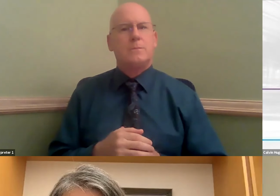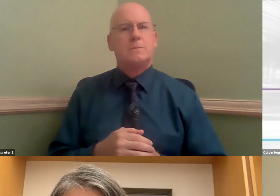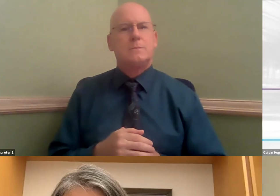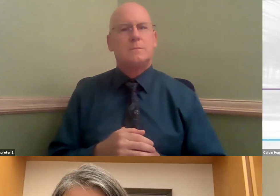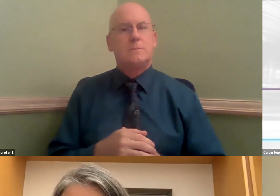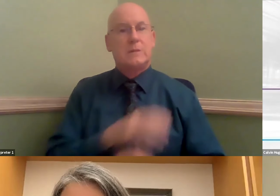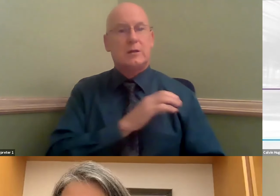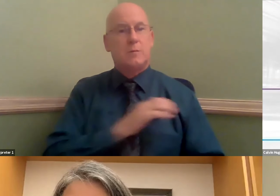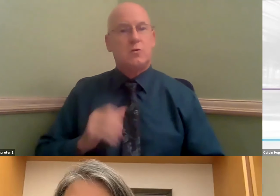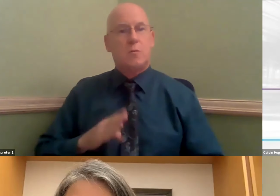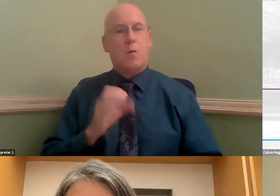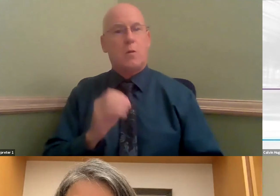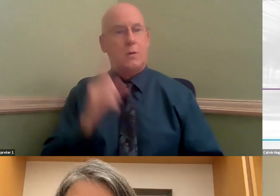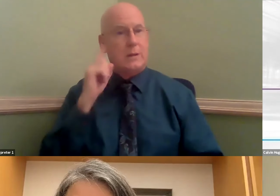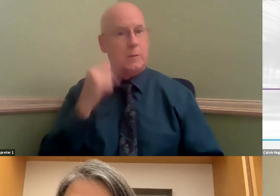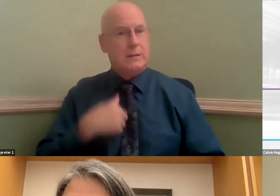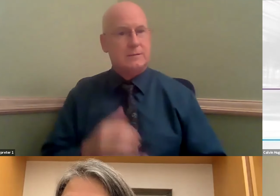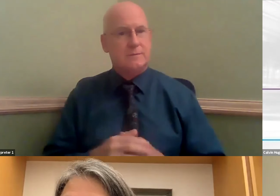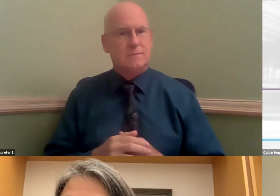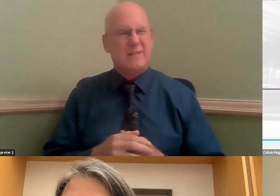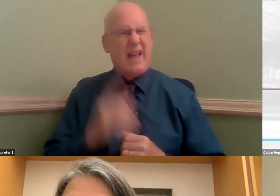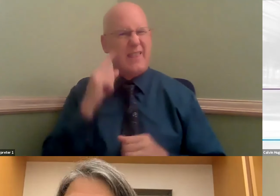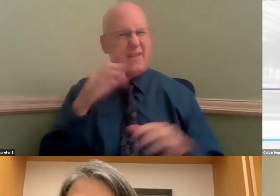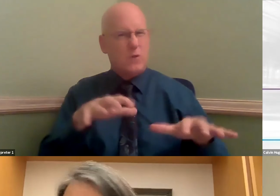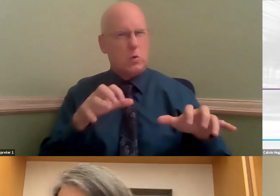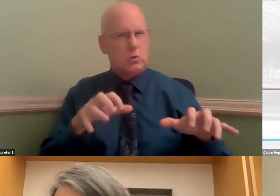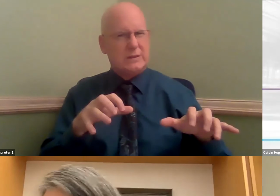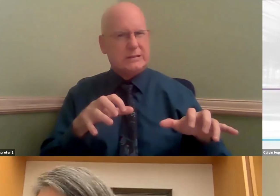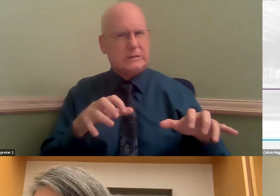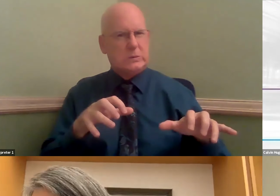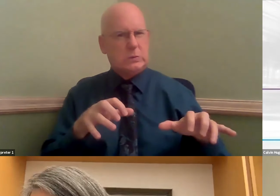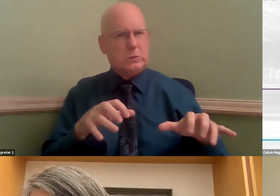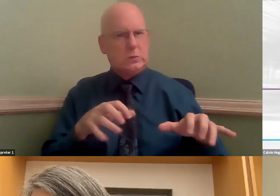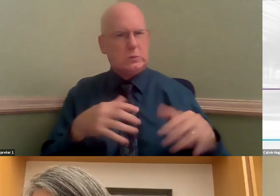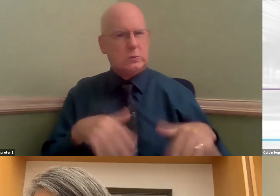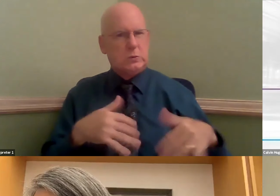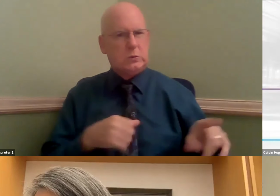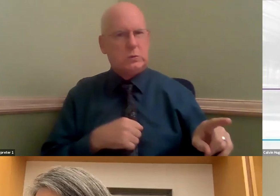Commissioner Bovo, can you hear me? Looks like his picture may have frozen there.